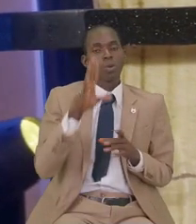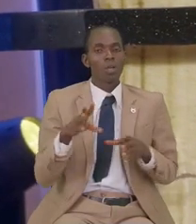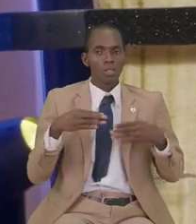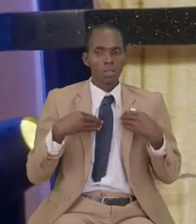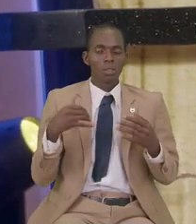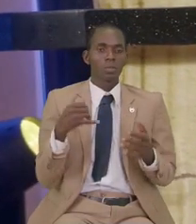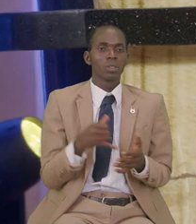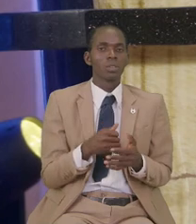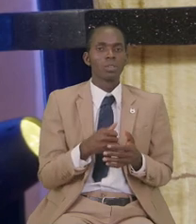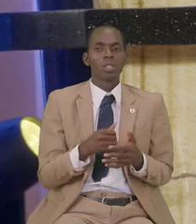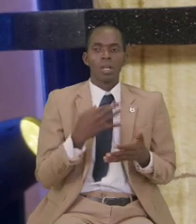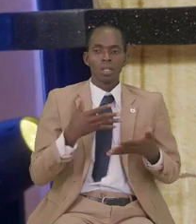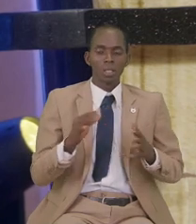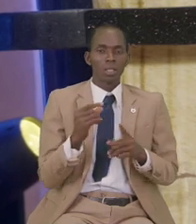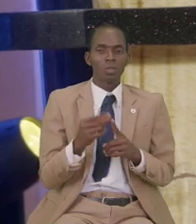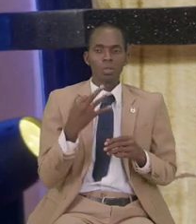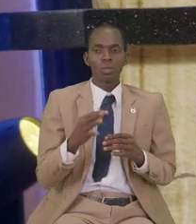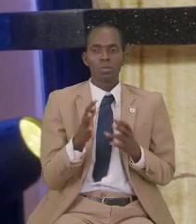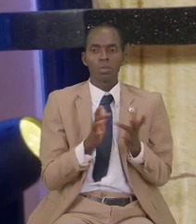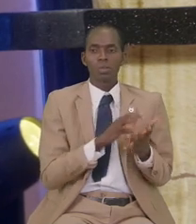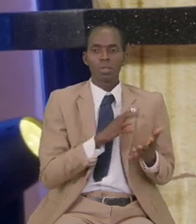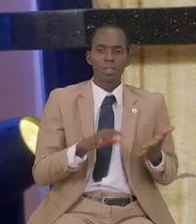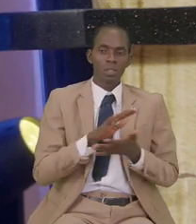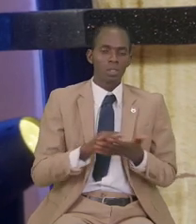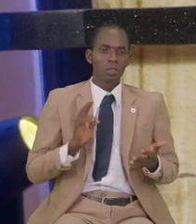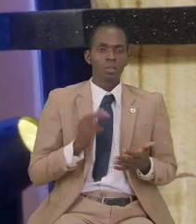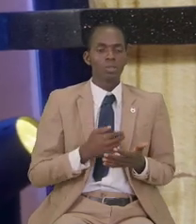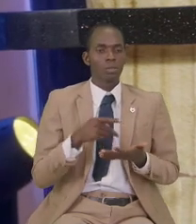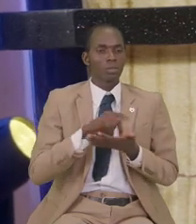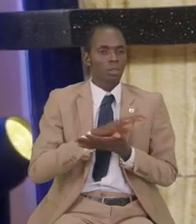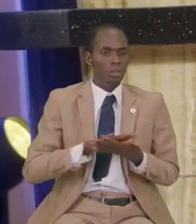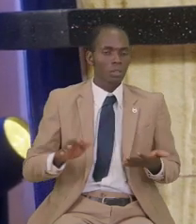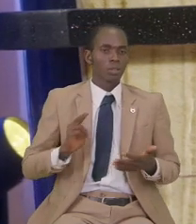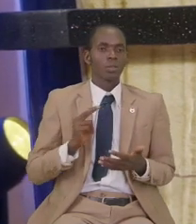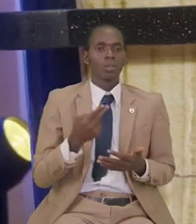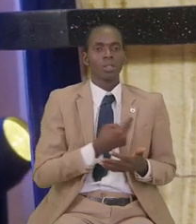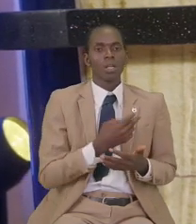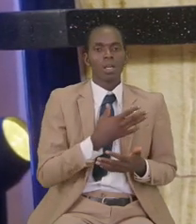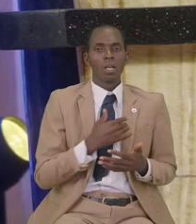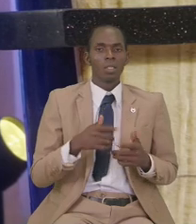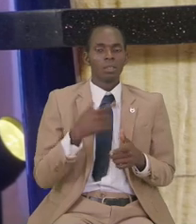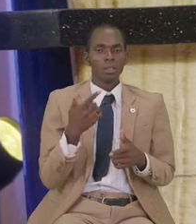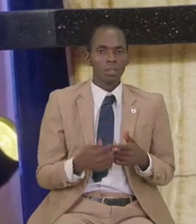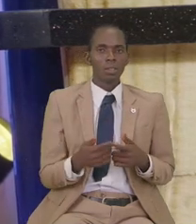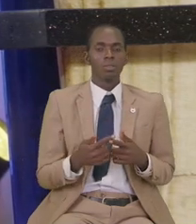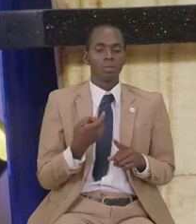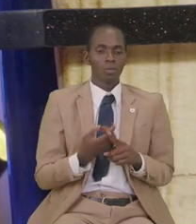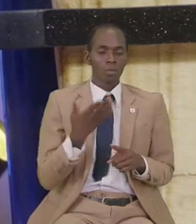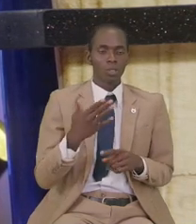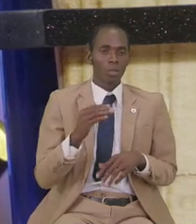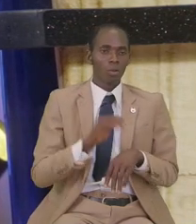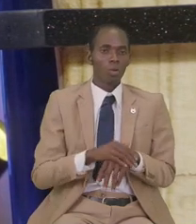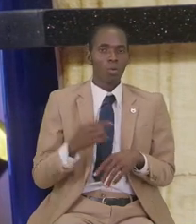of Jesus to cleanse us and purge and purify us. And then from there on, we have